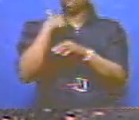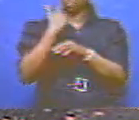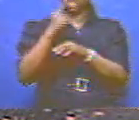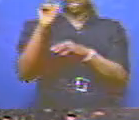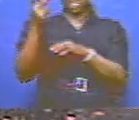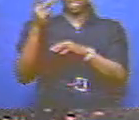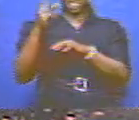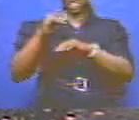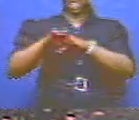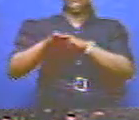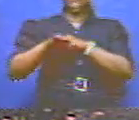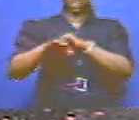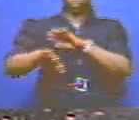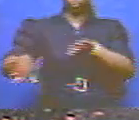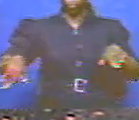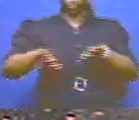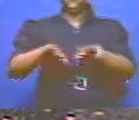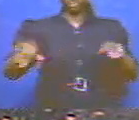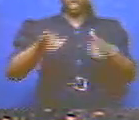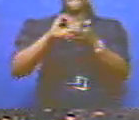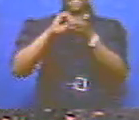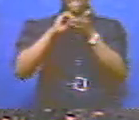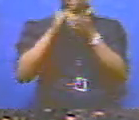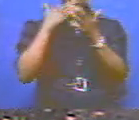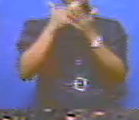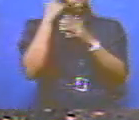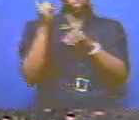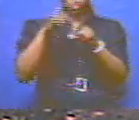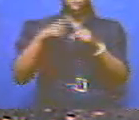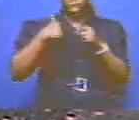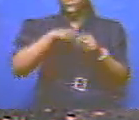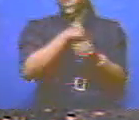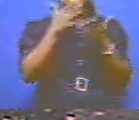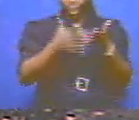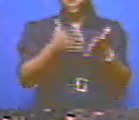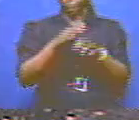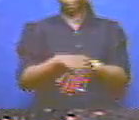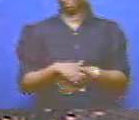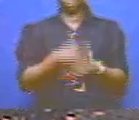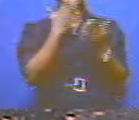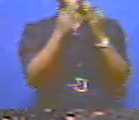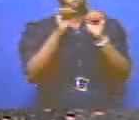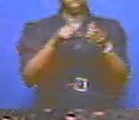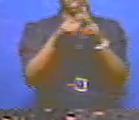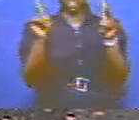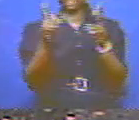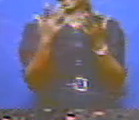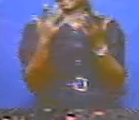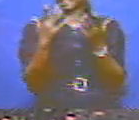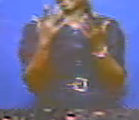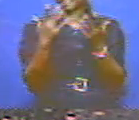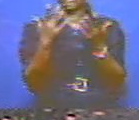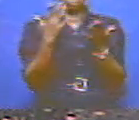Federation. Welcome very much, Bwana Okumu. Thank you for joining us here in studio. Thanks for the invitation. And perhaps you can start by, let's